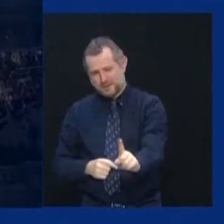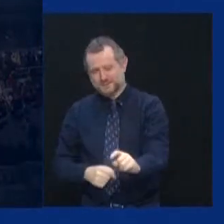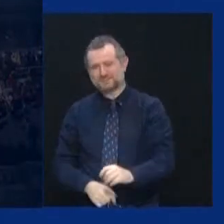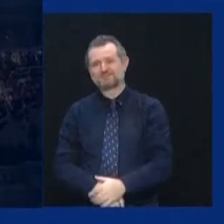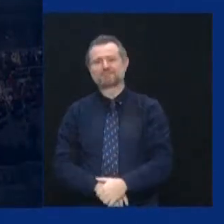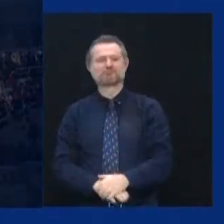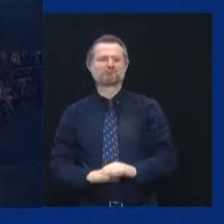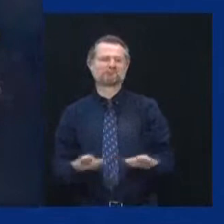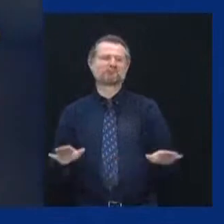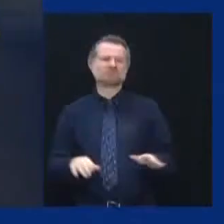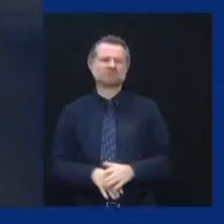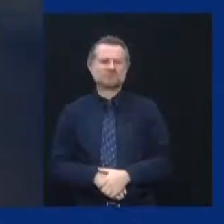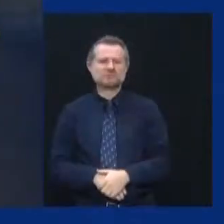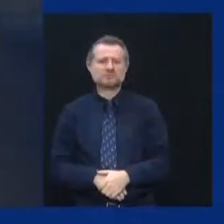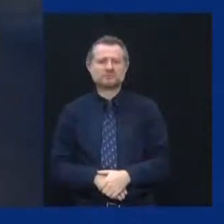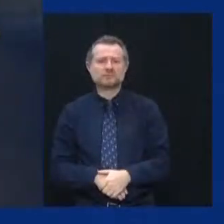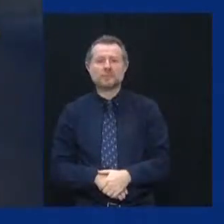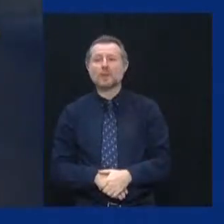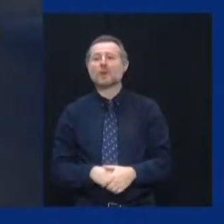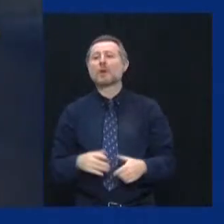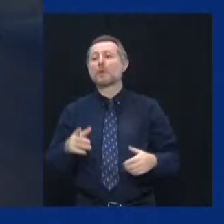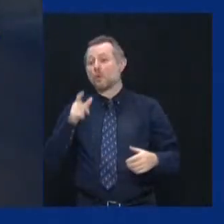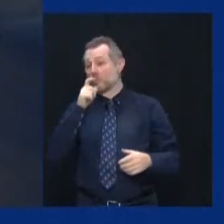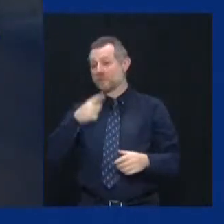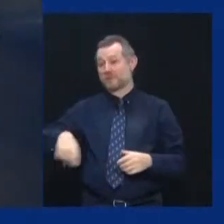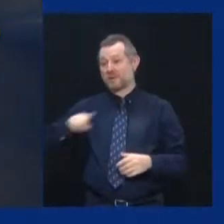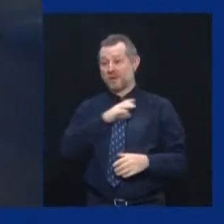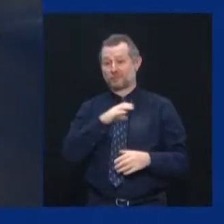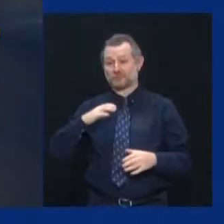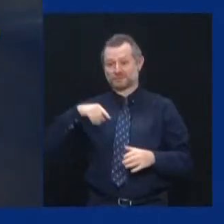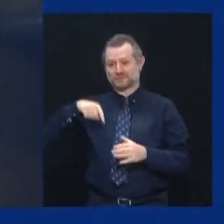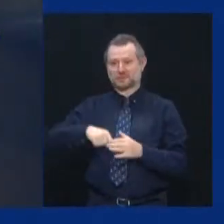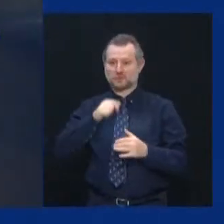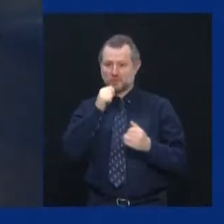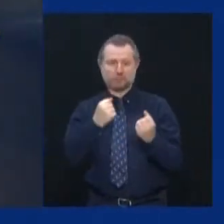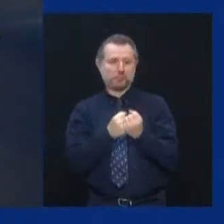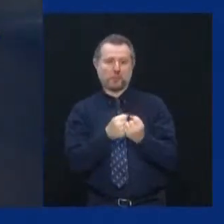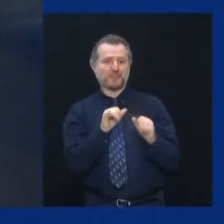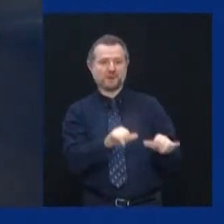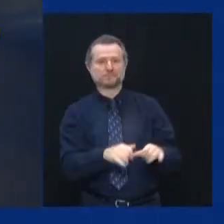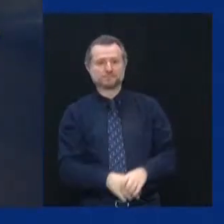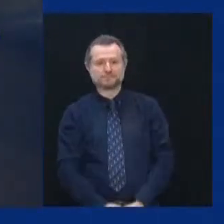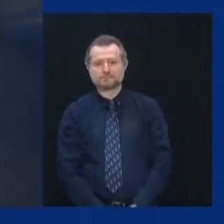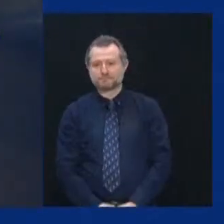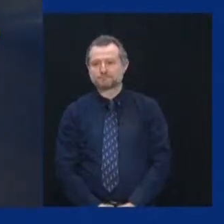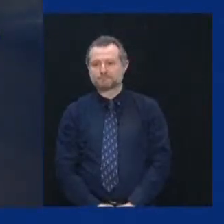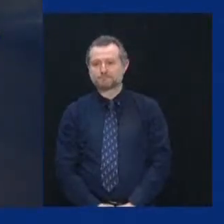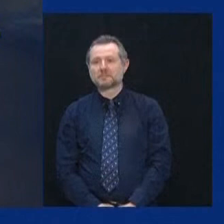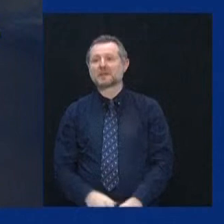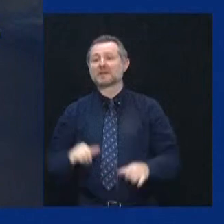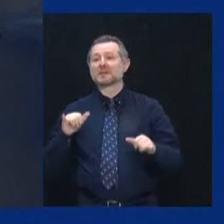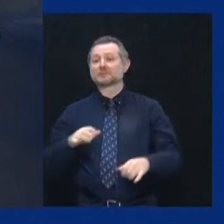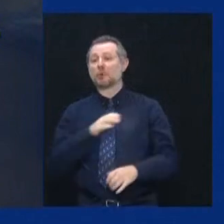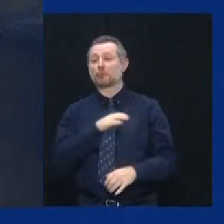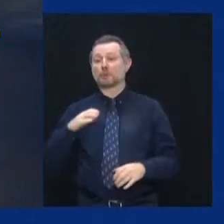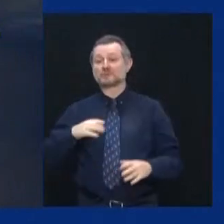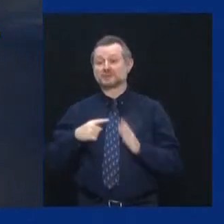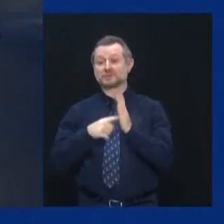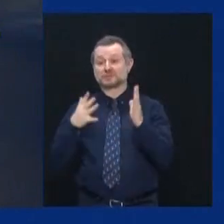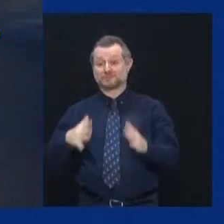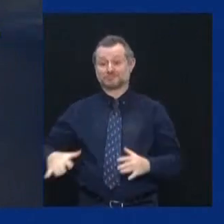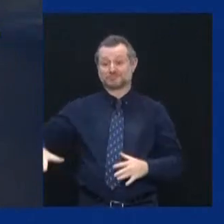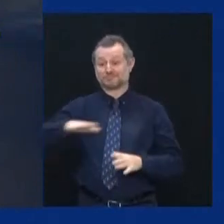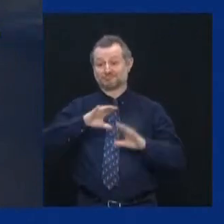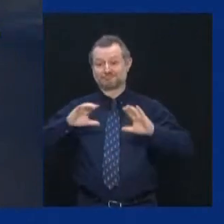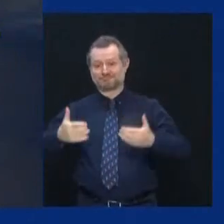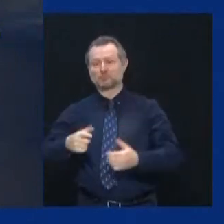No responsible elected official should. Let our congressional delegation